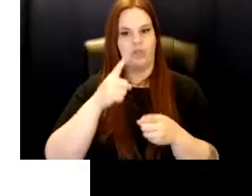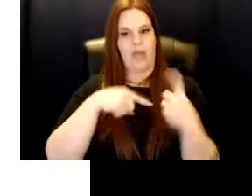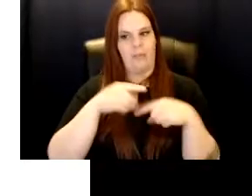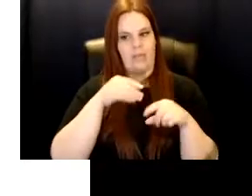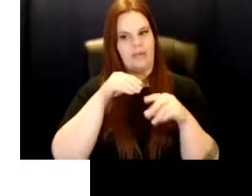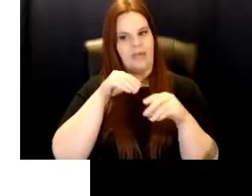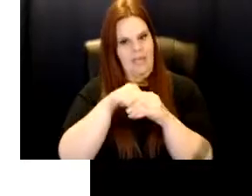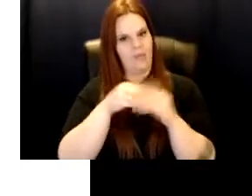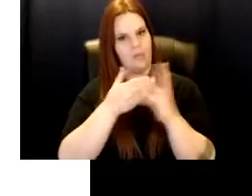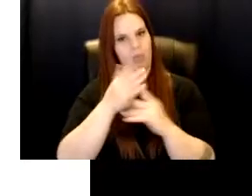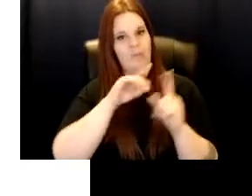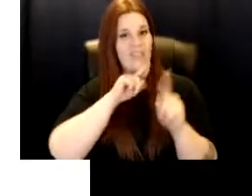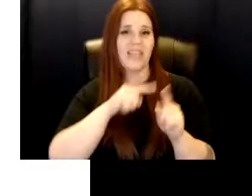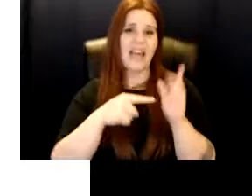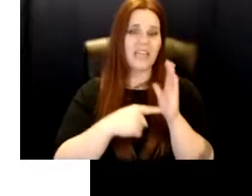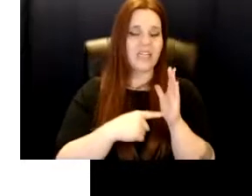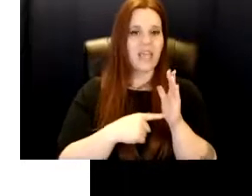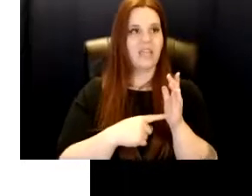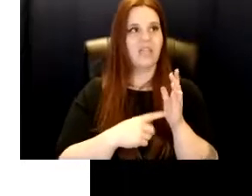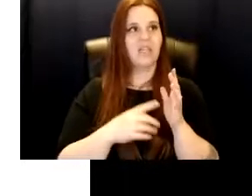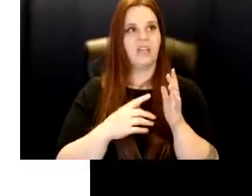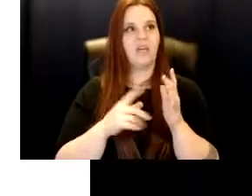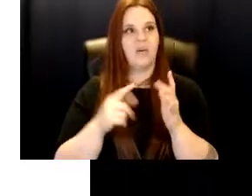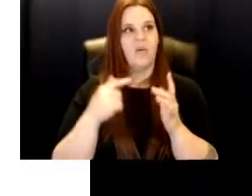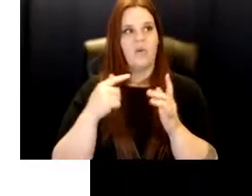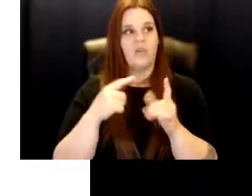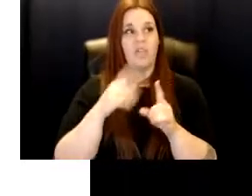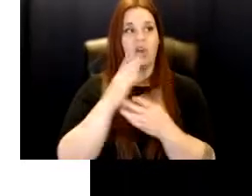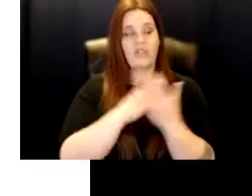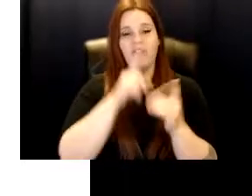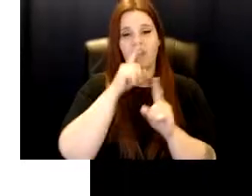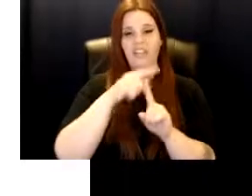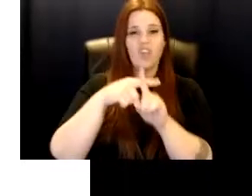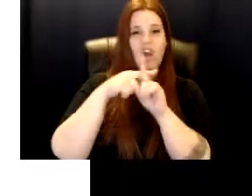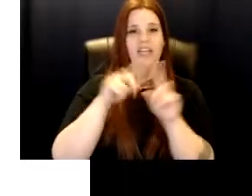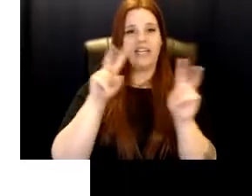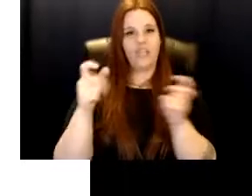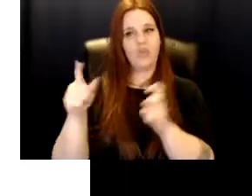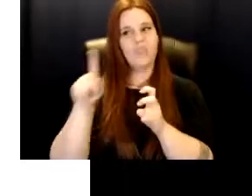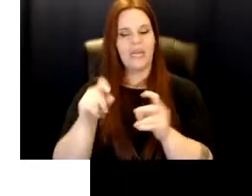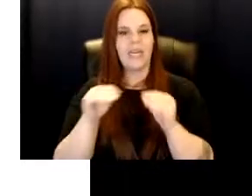indicate strengthening some very targeted issues for us in our region.